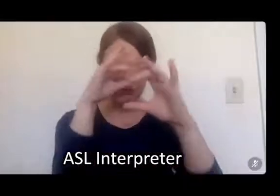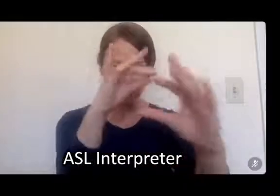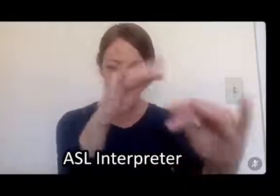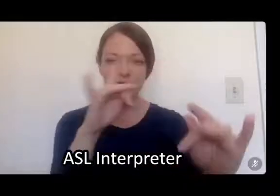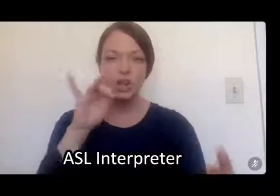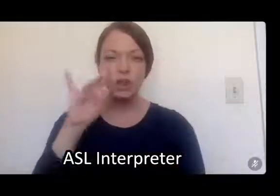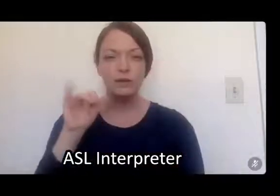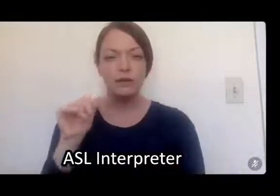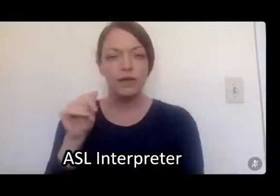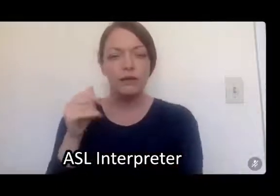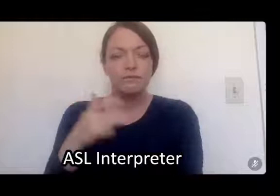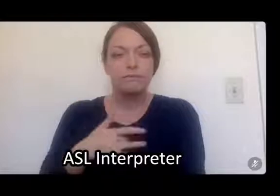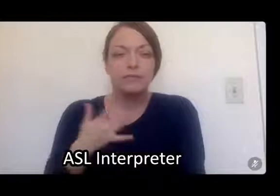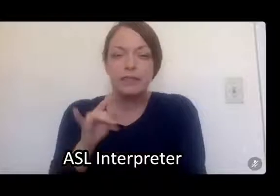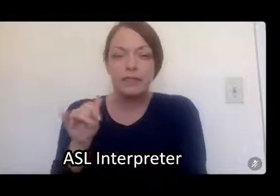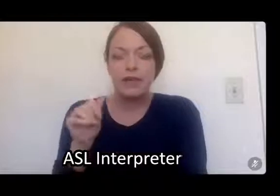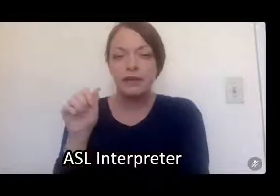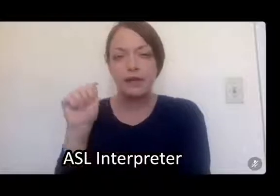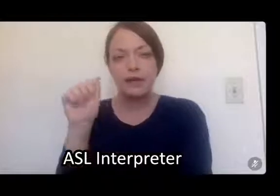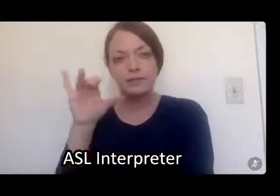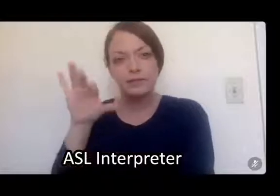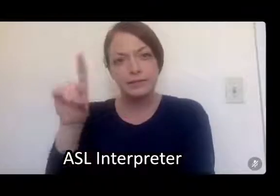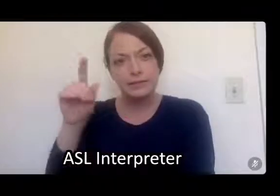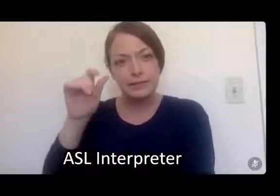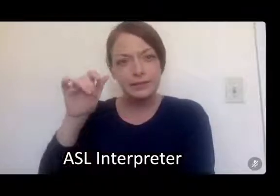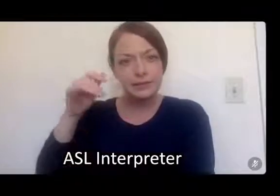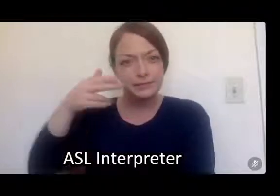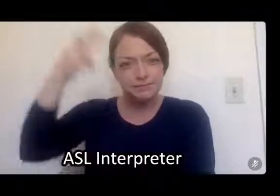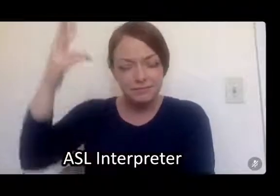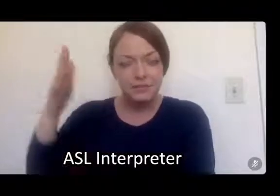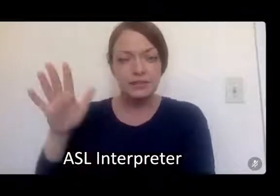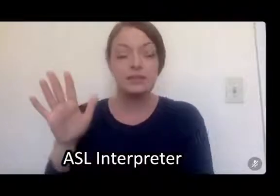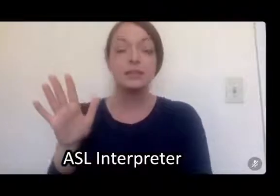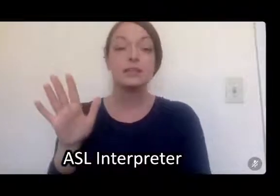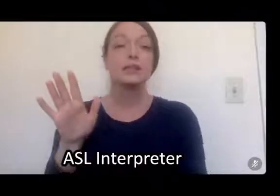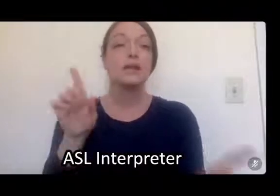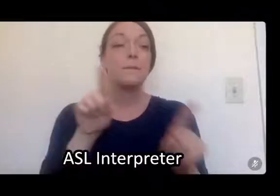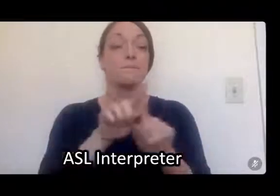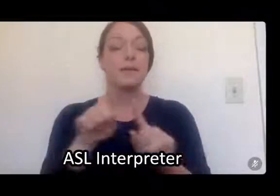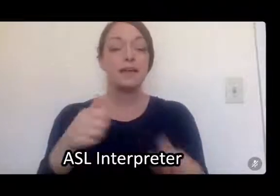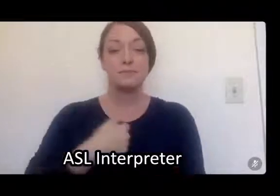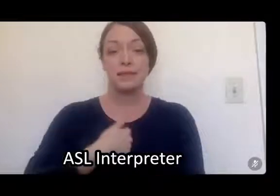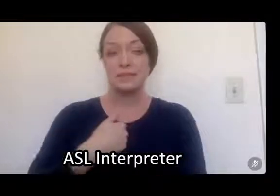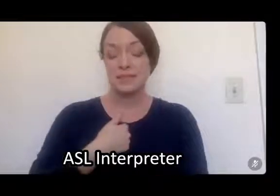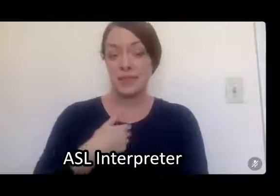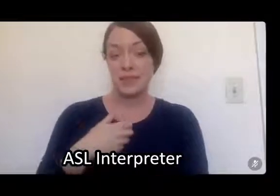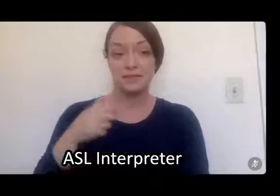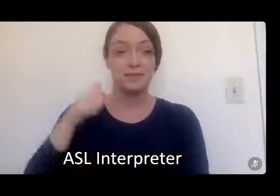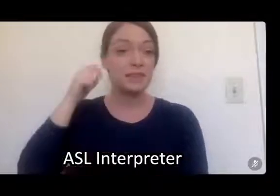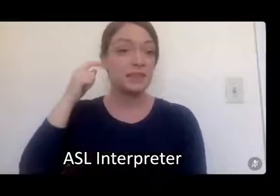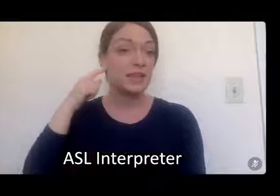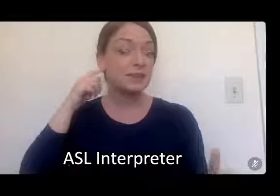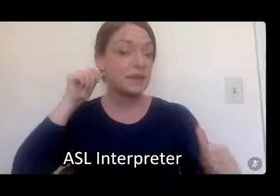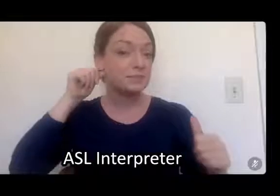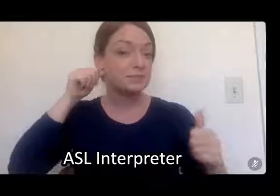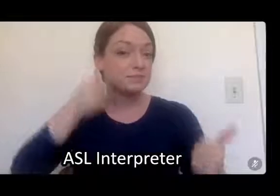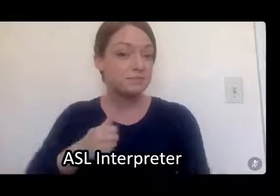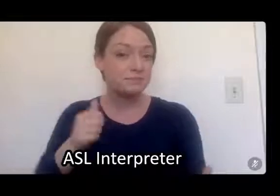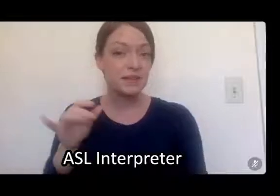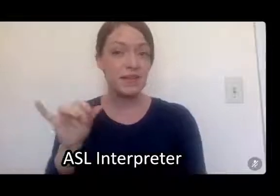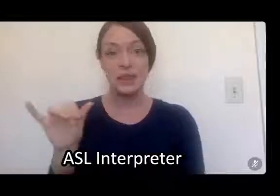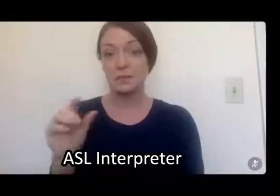not to do that. I actually have a hearing loss myself, so I apologize if I mispronounce things at